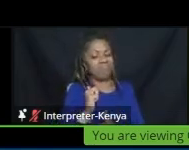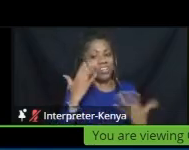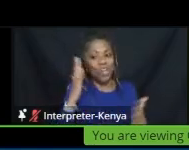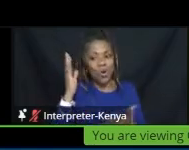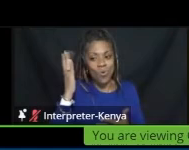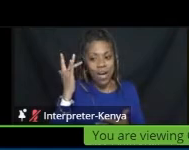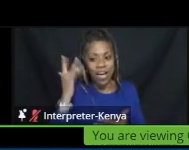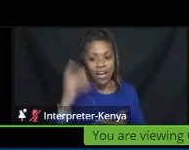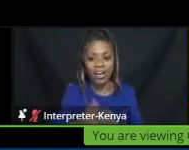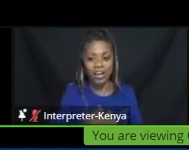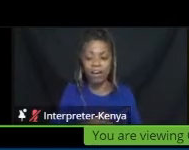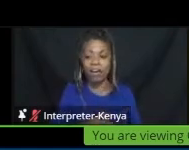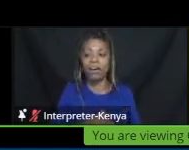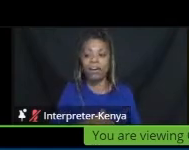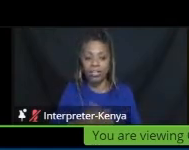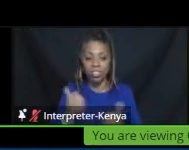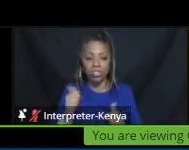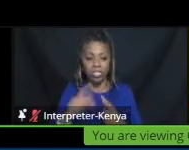Coaching distance running.